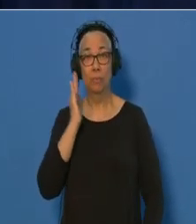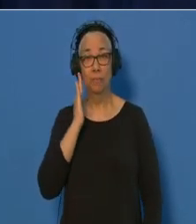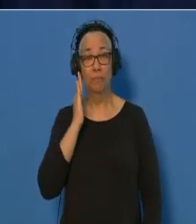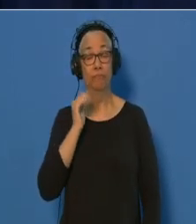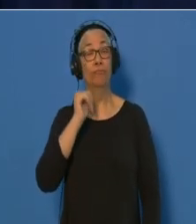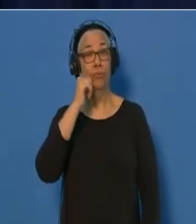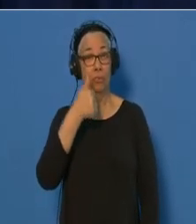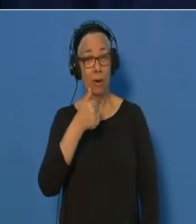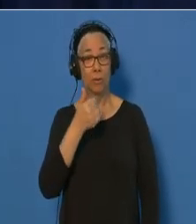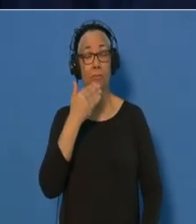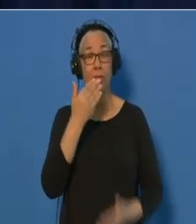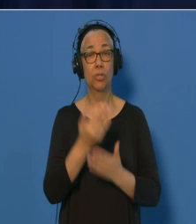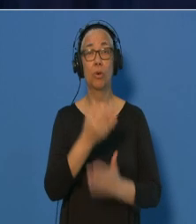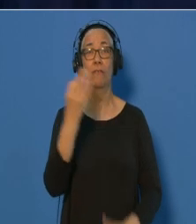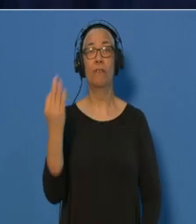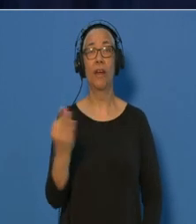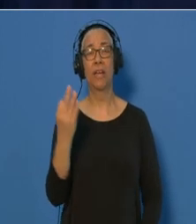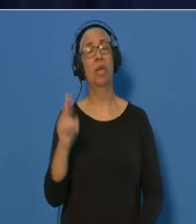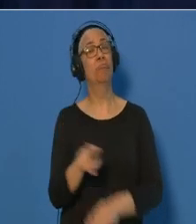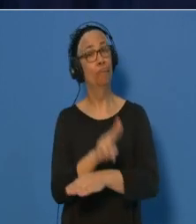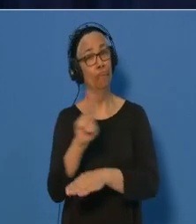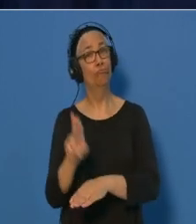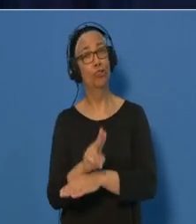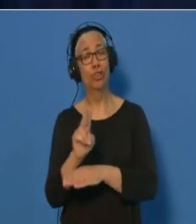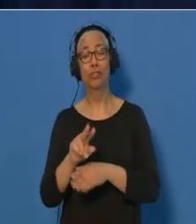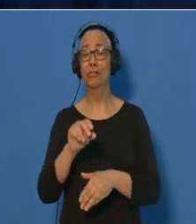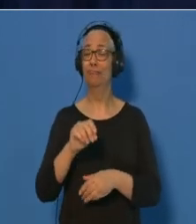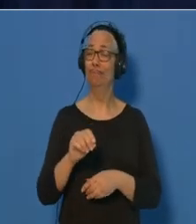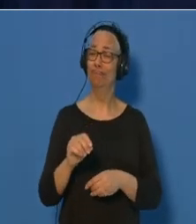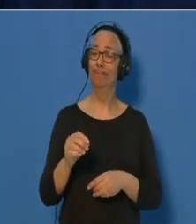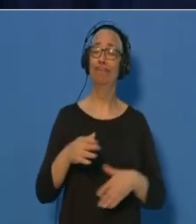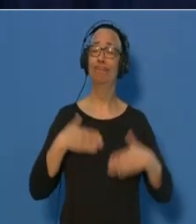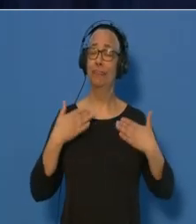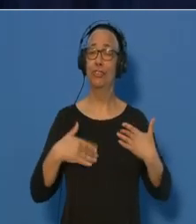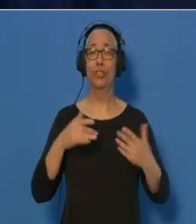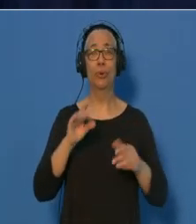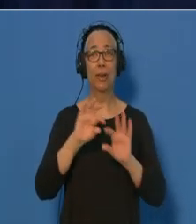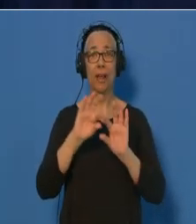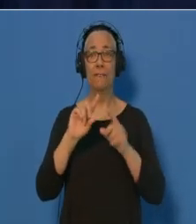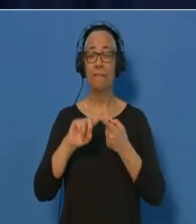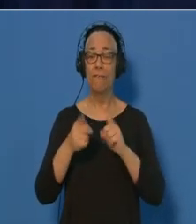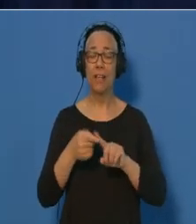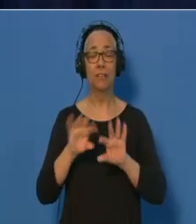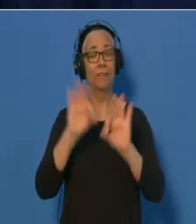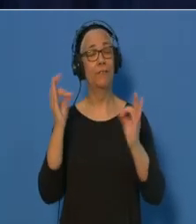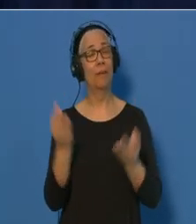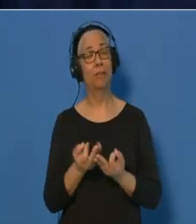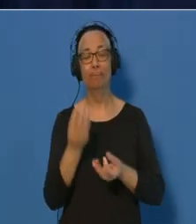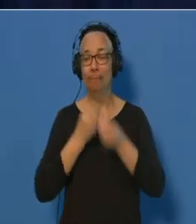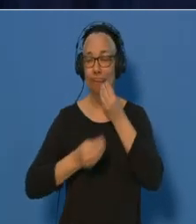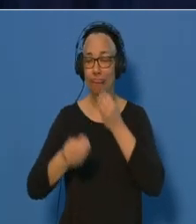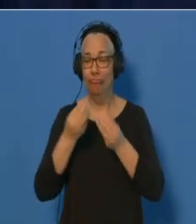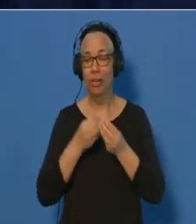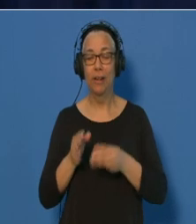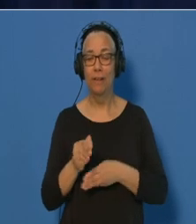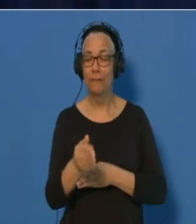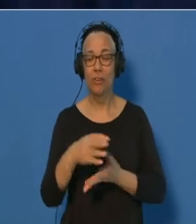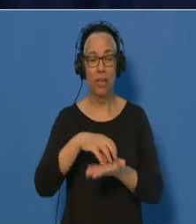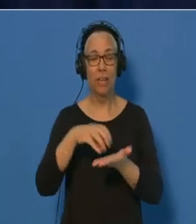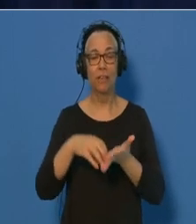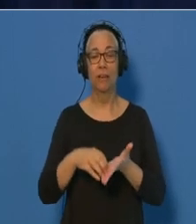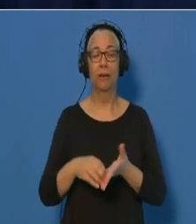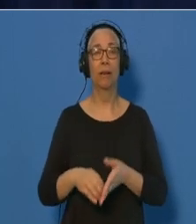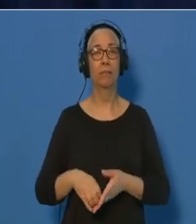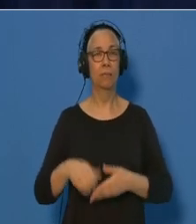Friday, and normally we would be out enjoying our friends and family while eating hot cross buns and fish cakes. You can still